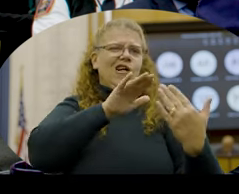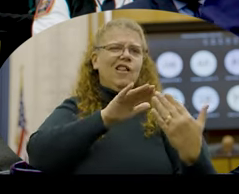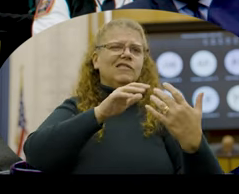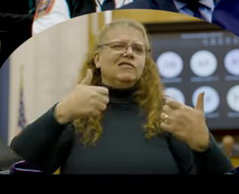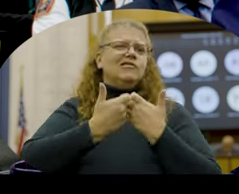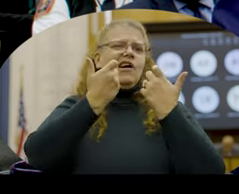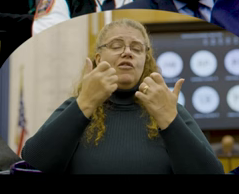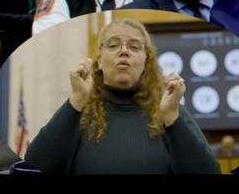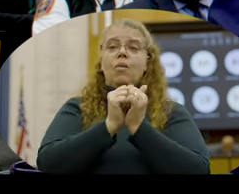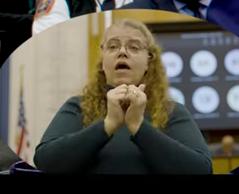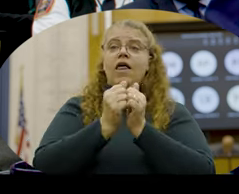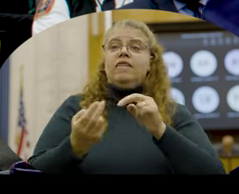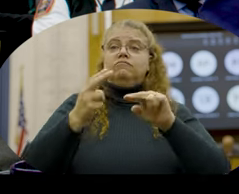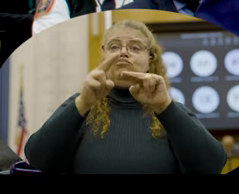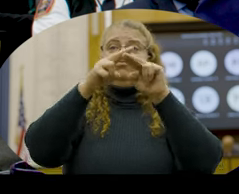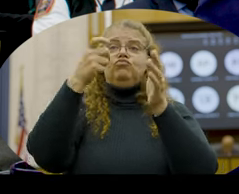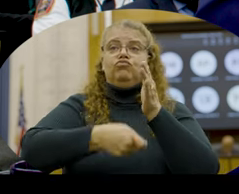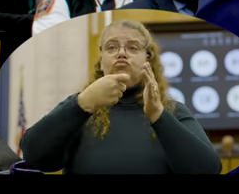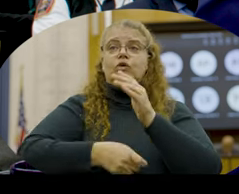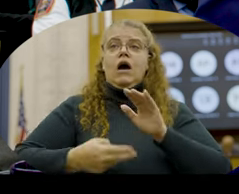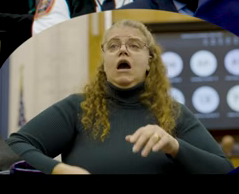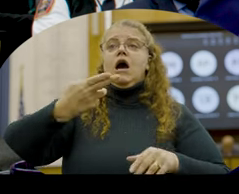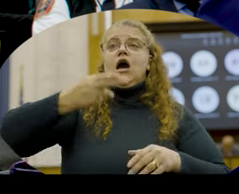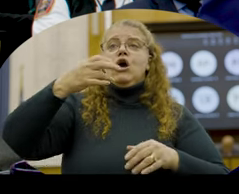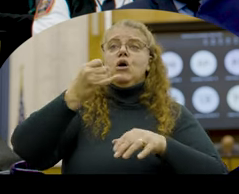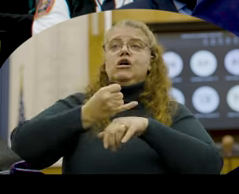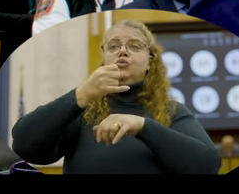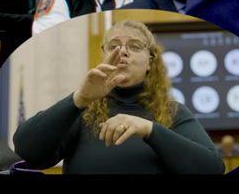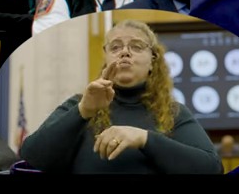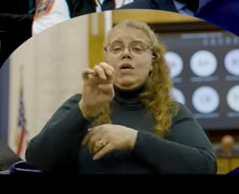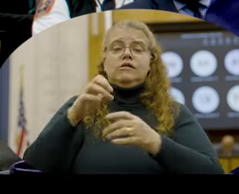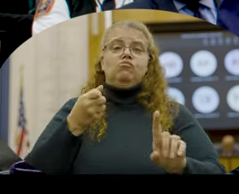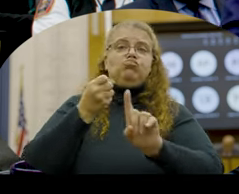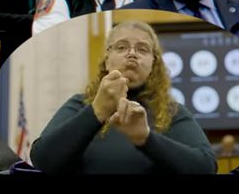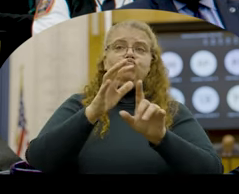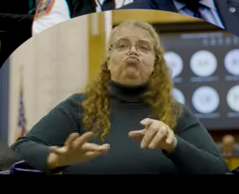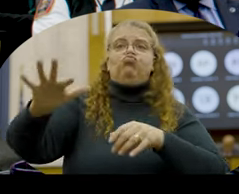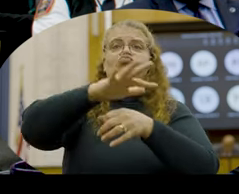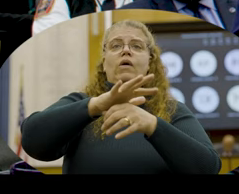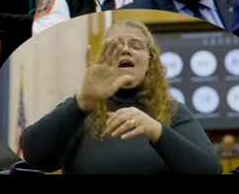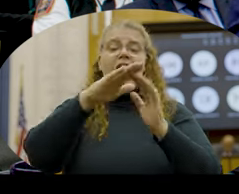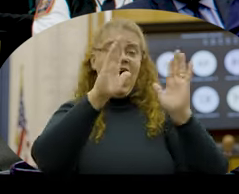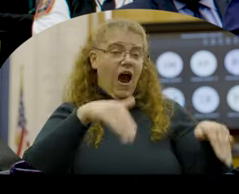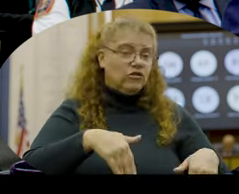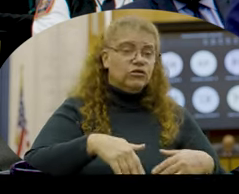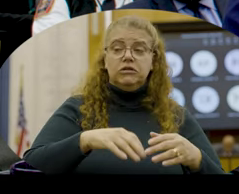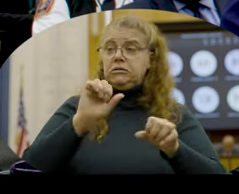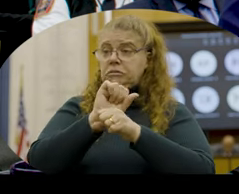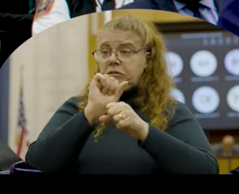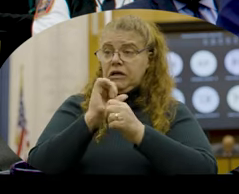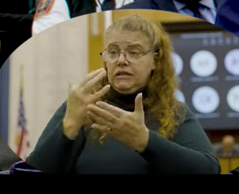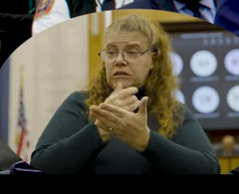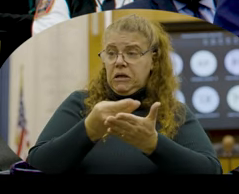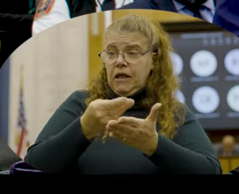by inflation and higher interest rates, which impact many priority areas from housing, employee